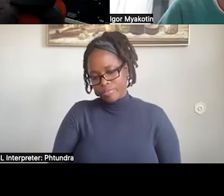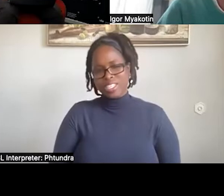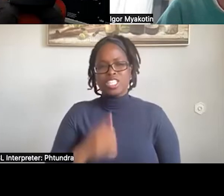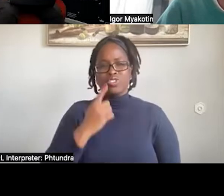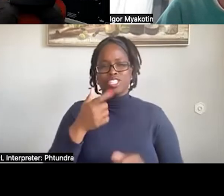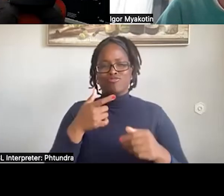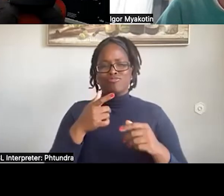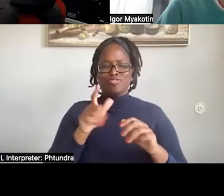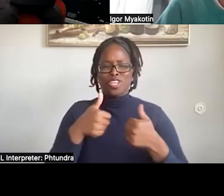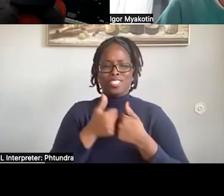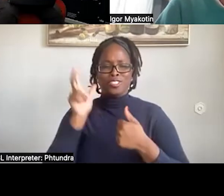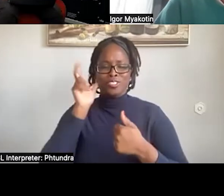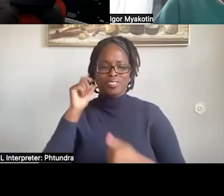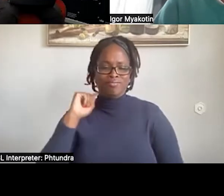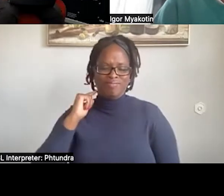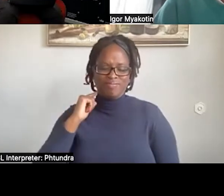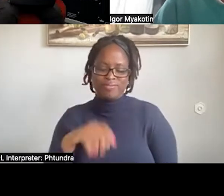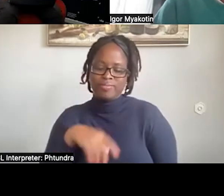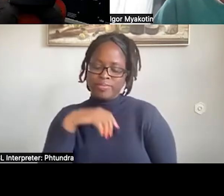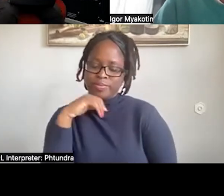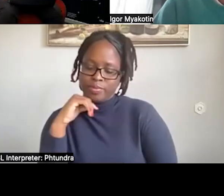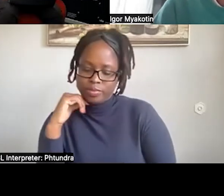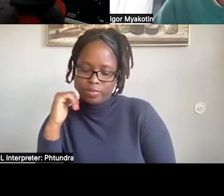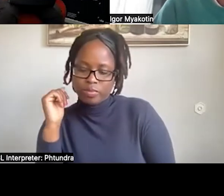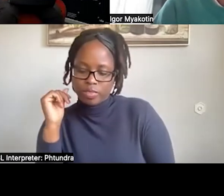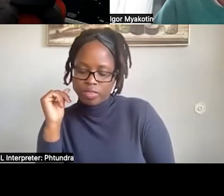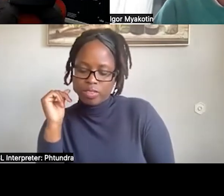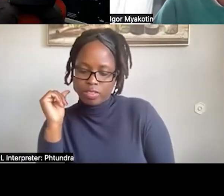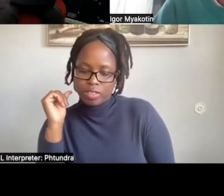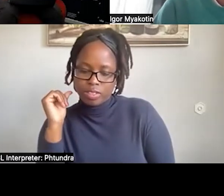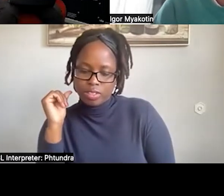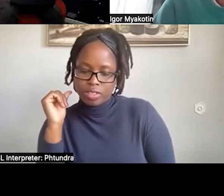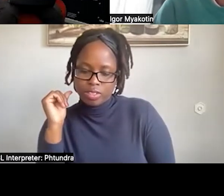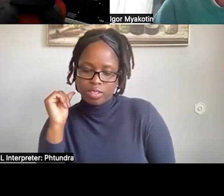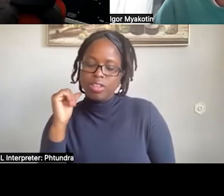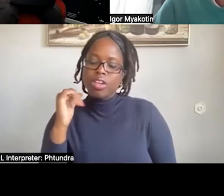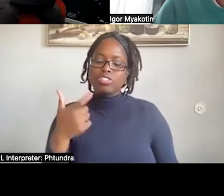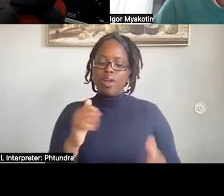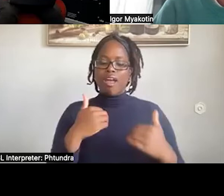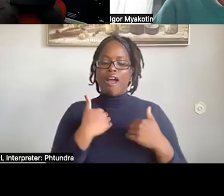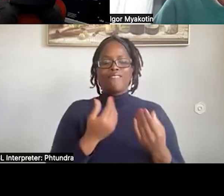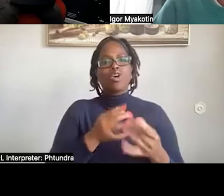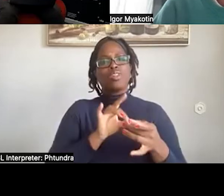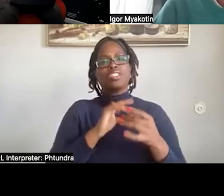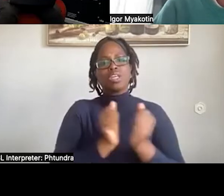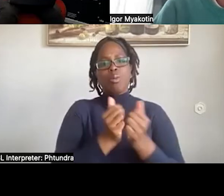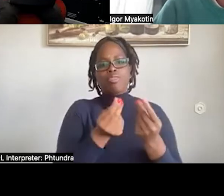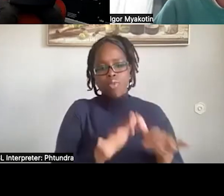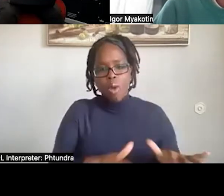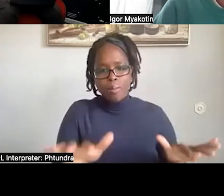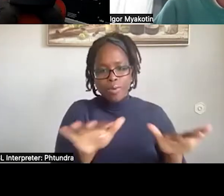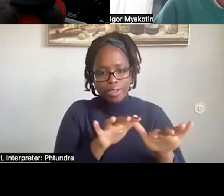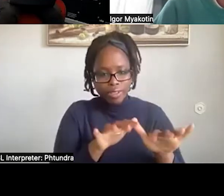system people doesn't have a relationship with the property as we have in Europe, for example,